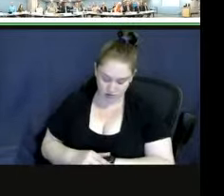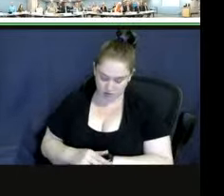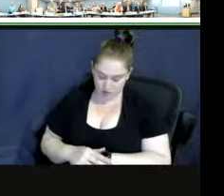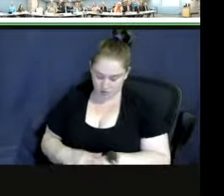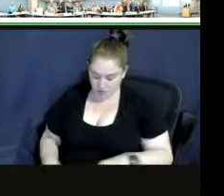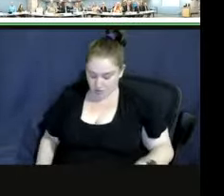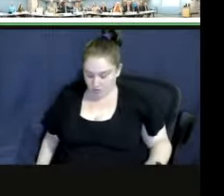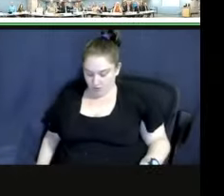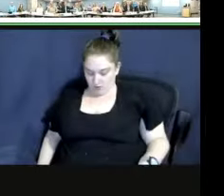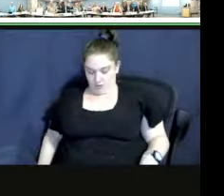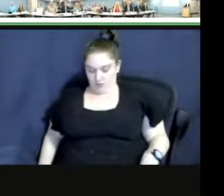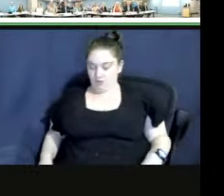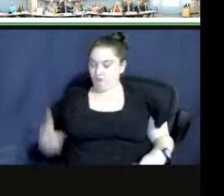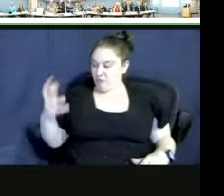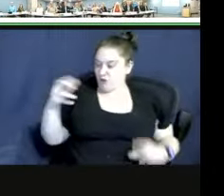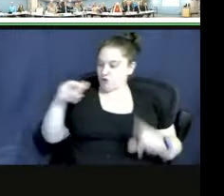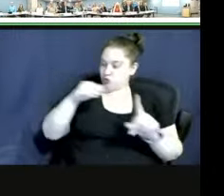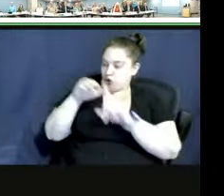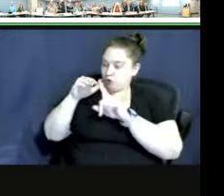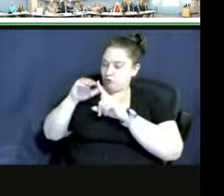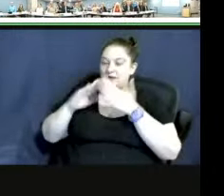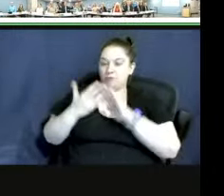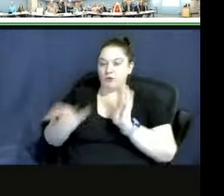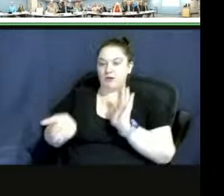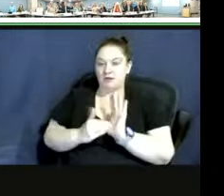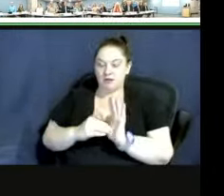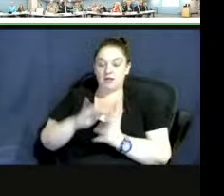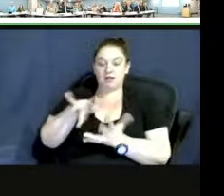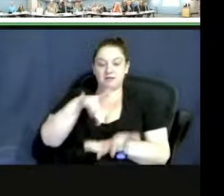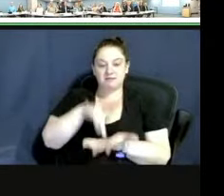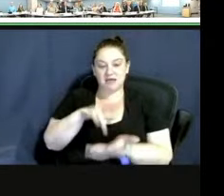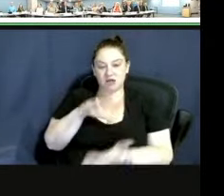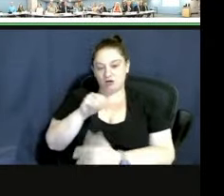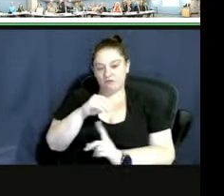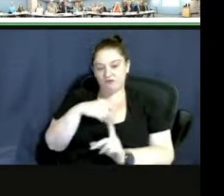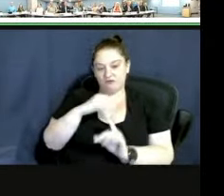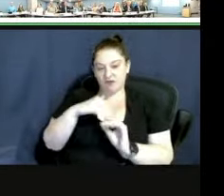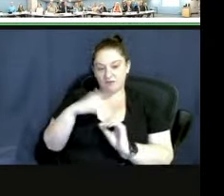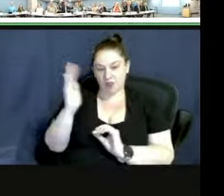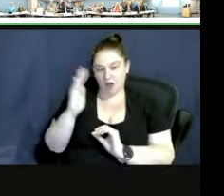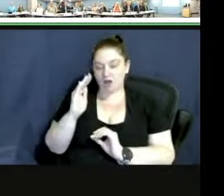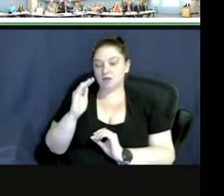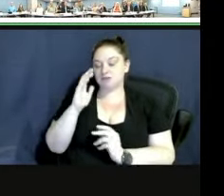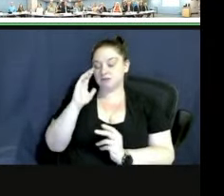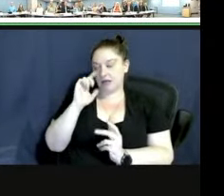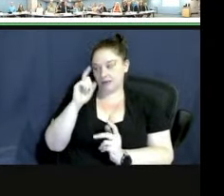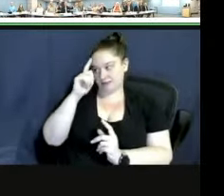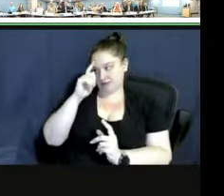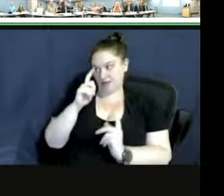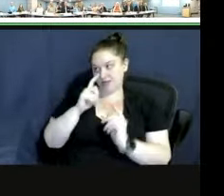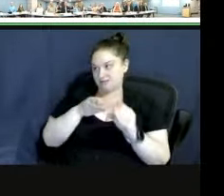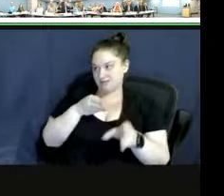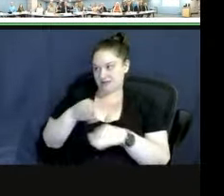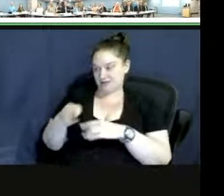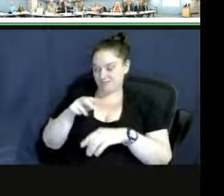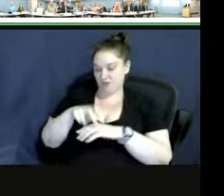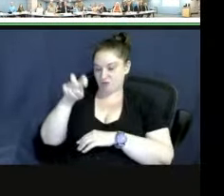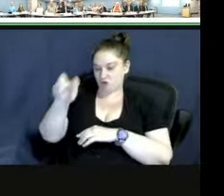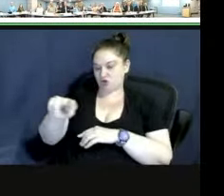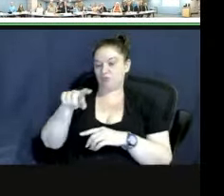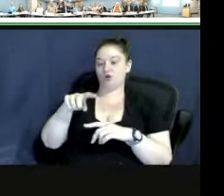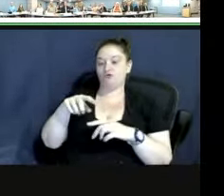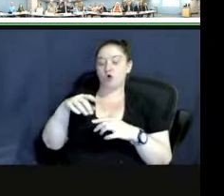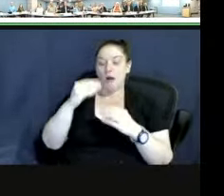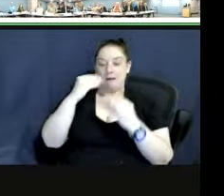Okay. I mean, I just want to remind the community again that Center 50 Plus is, I think, the main launching place for Meals on Wheels in our